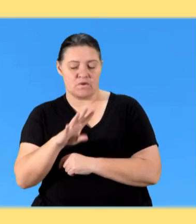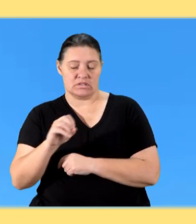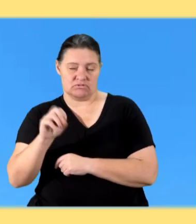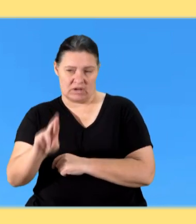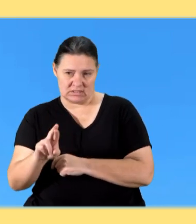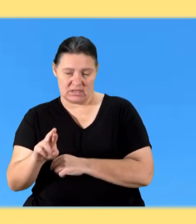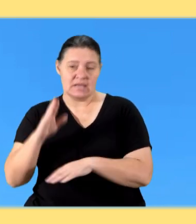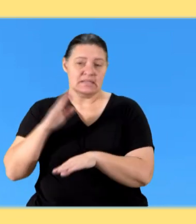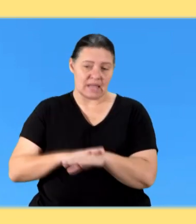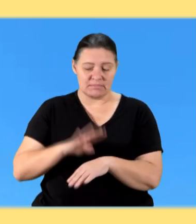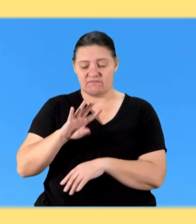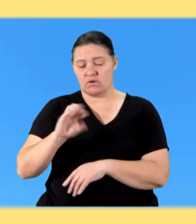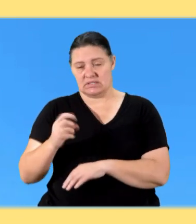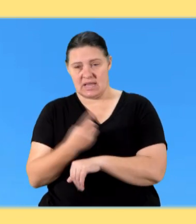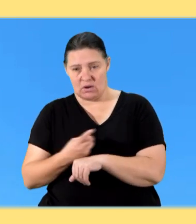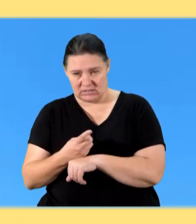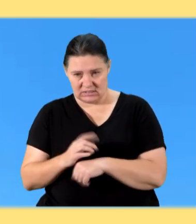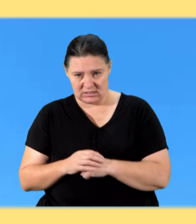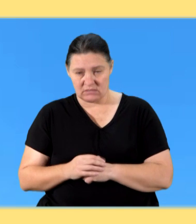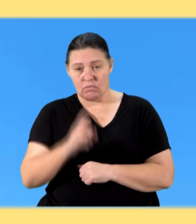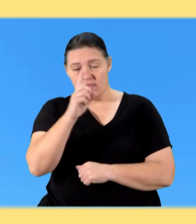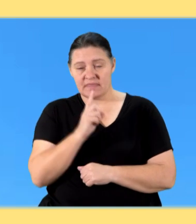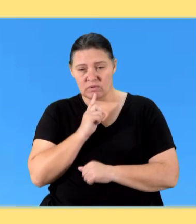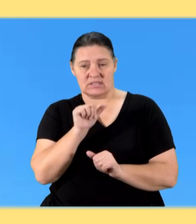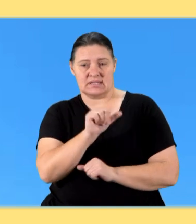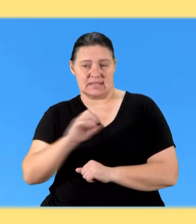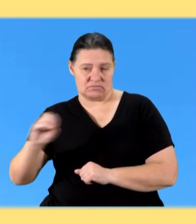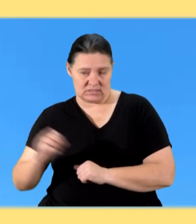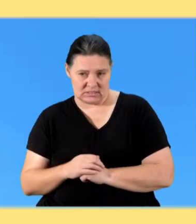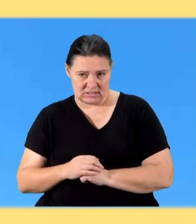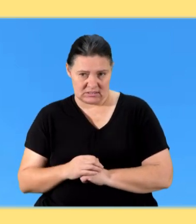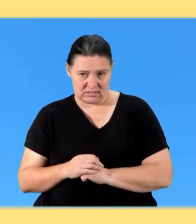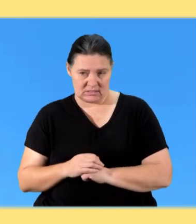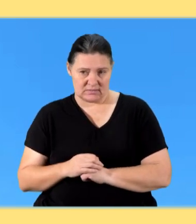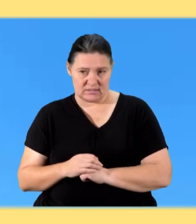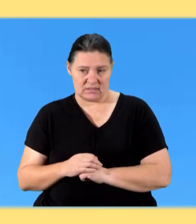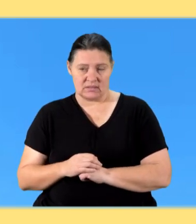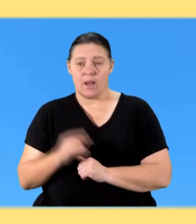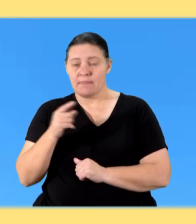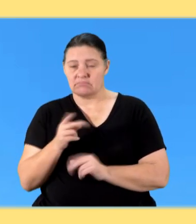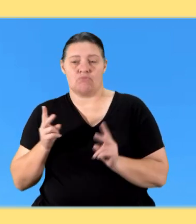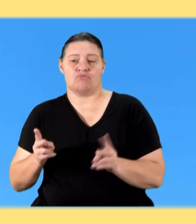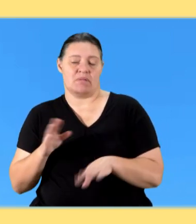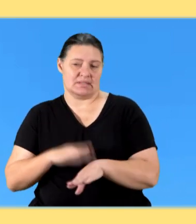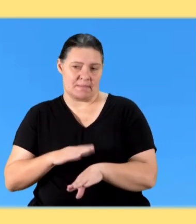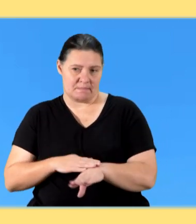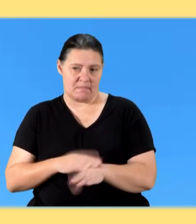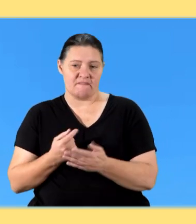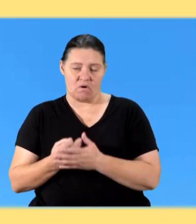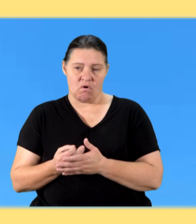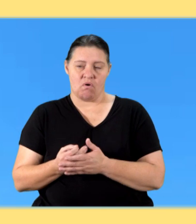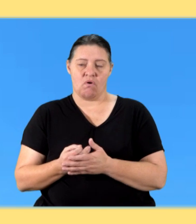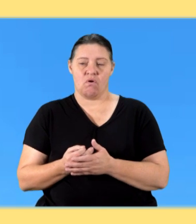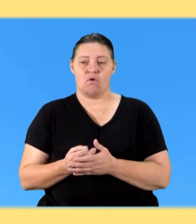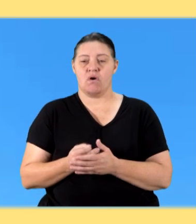becomes 40 Rand times the 40 hours. I get 1,600. That is my normal